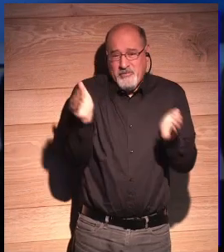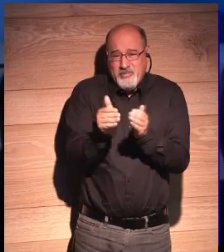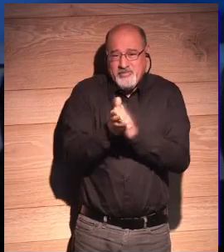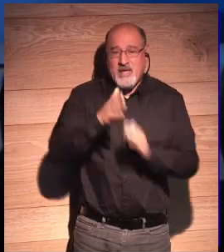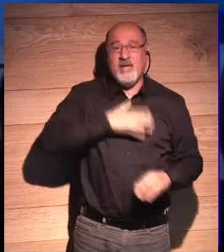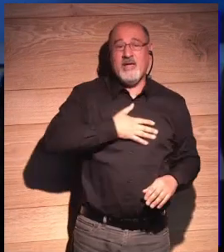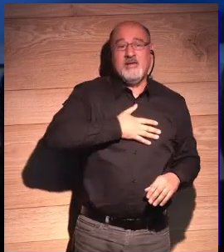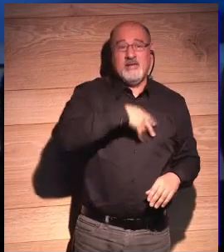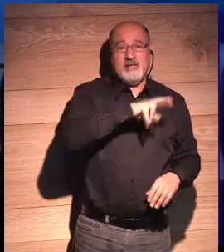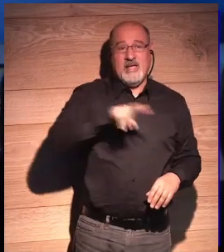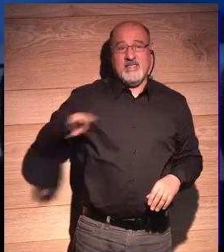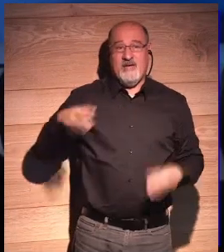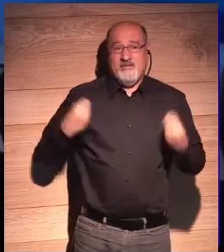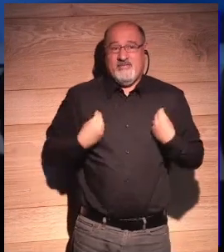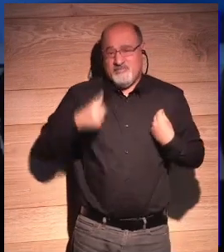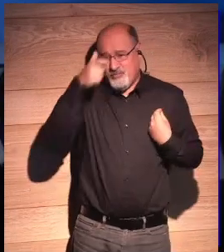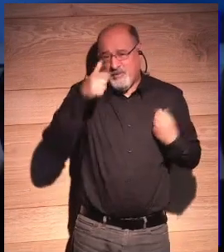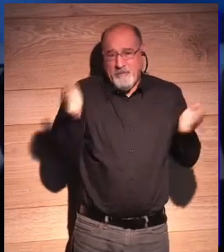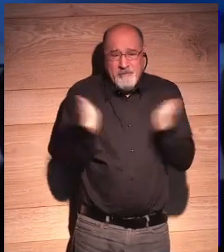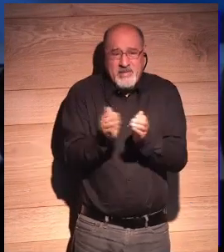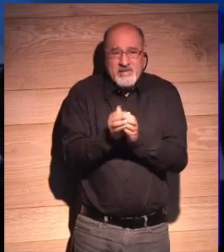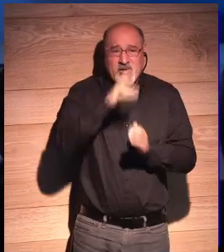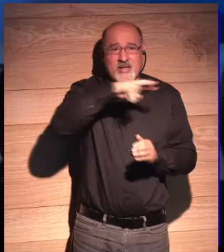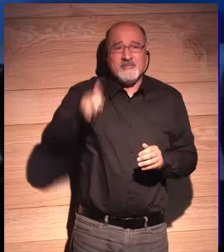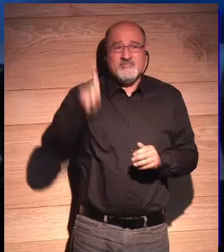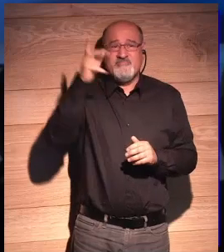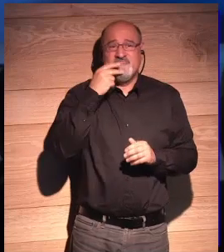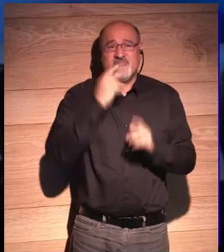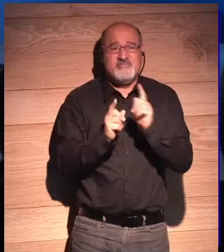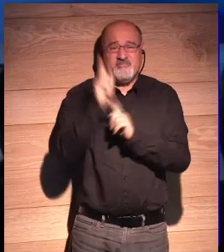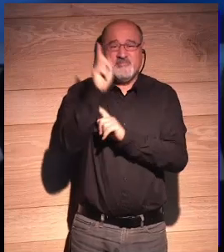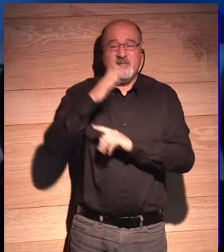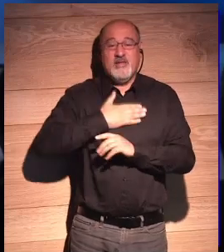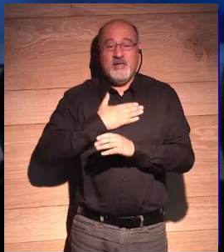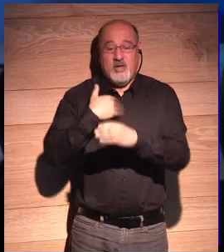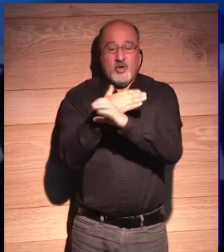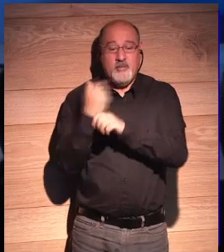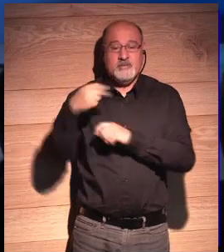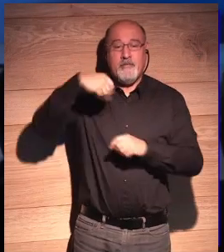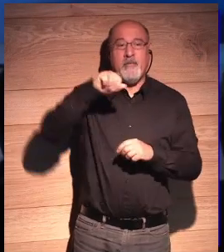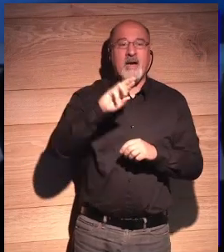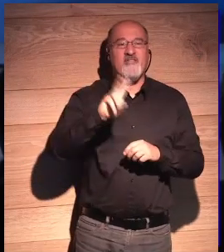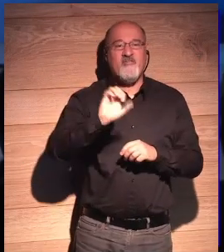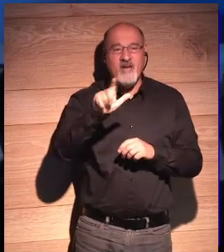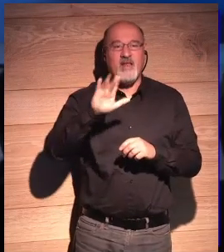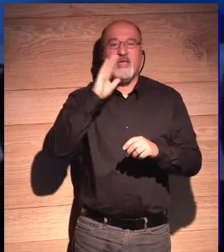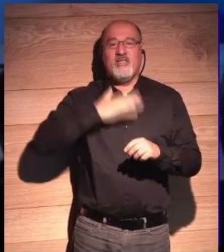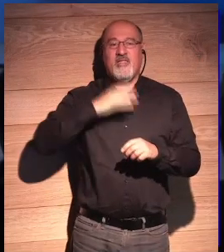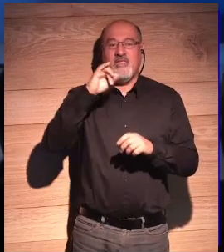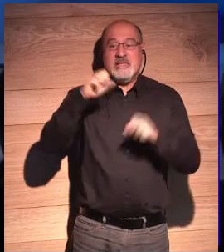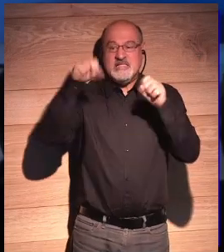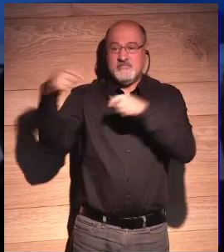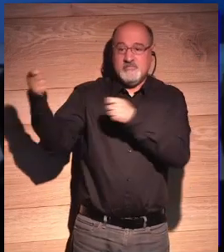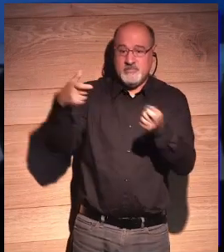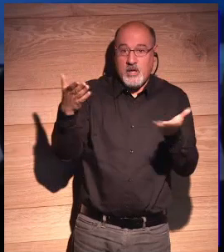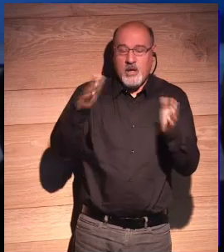living at a very small village in Cantabria, northern Spain, a village where we didn't have Marvel and DC comics every